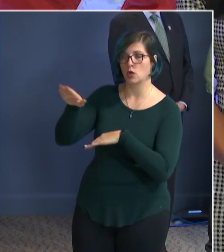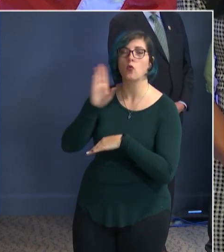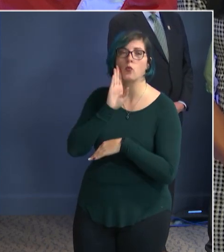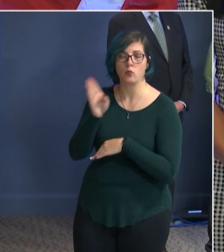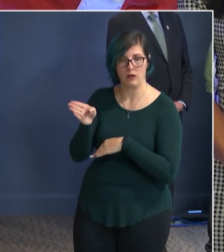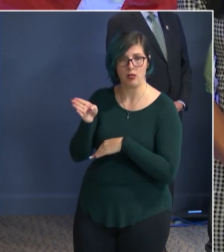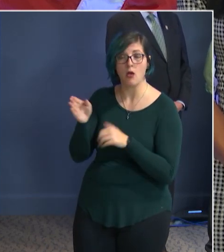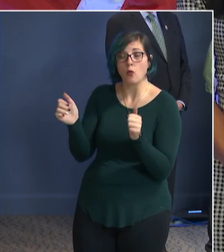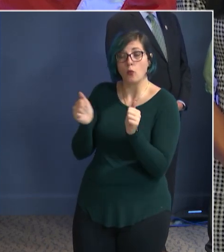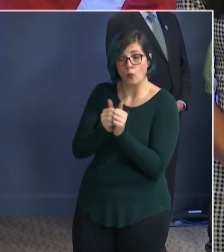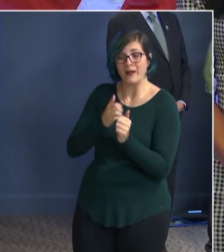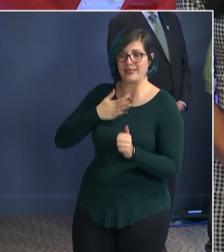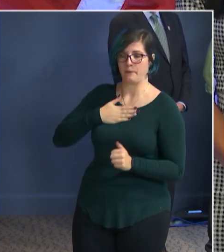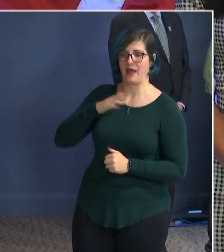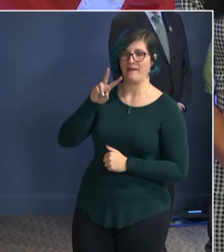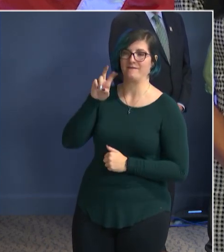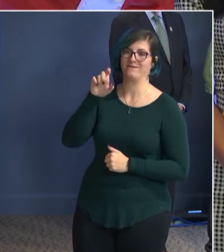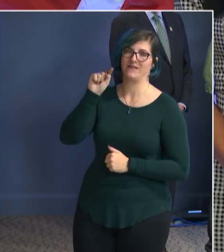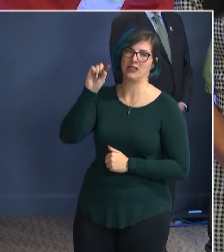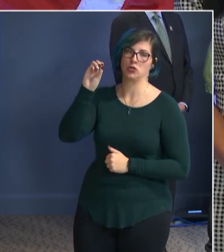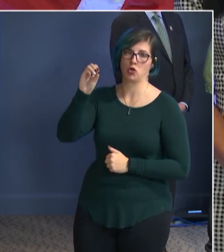accompanied by my veto.